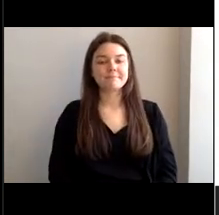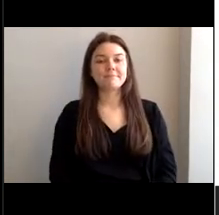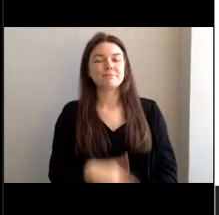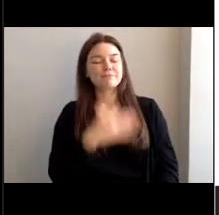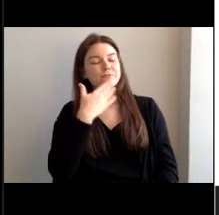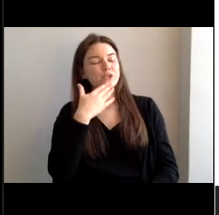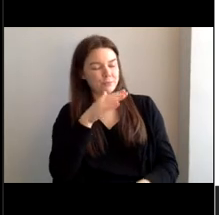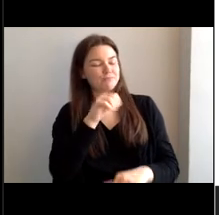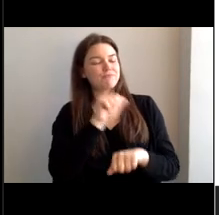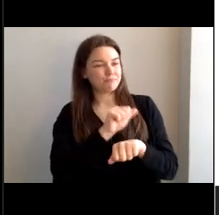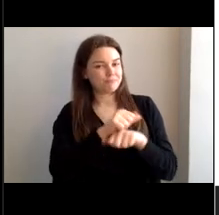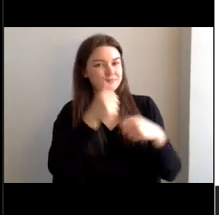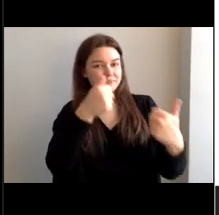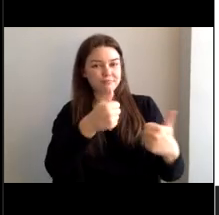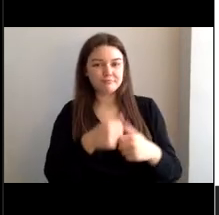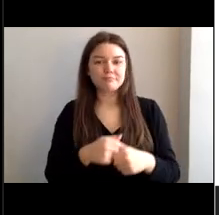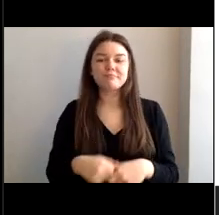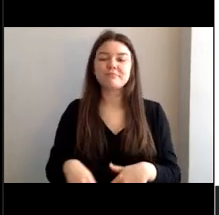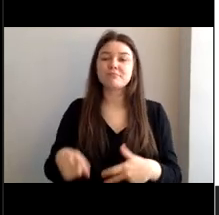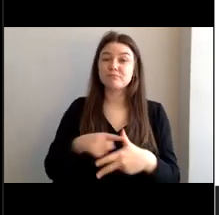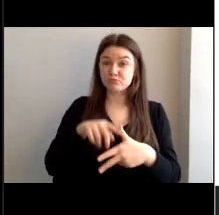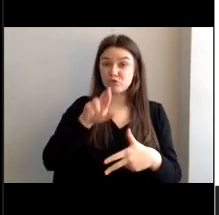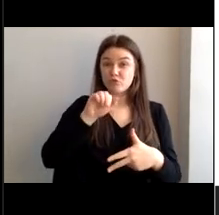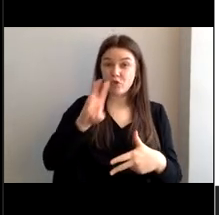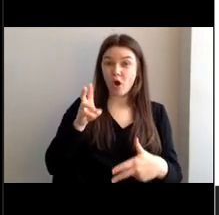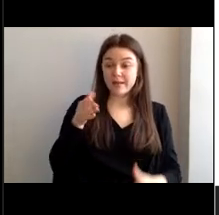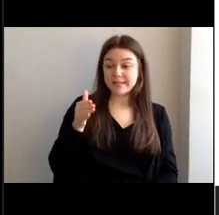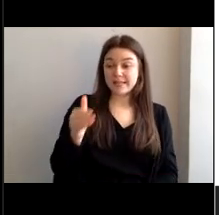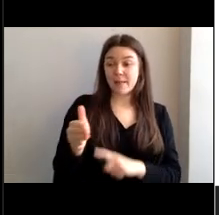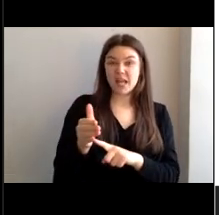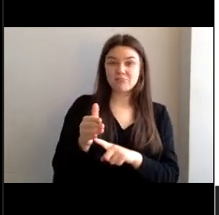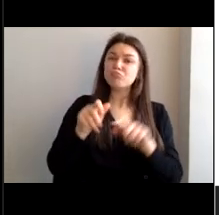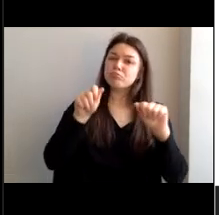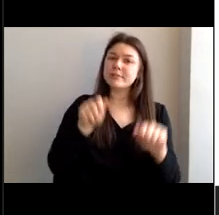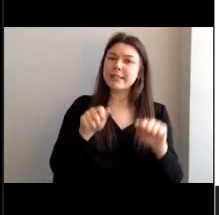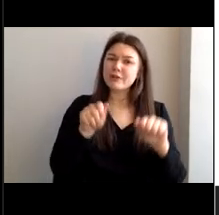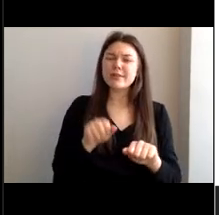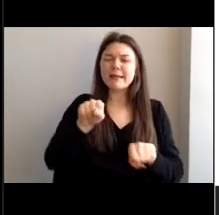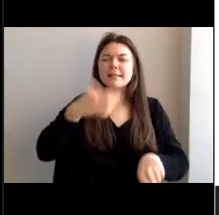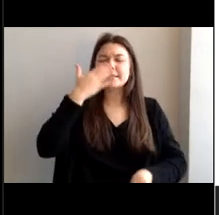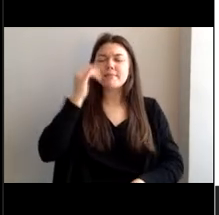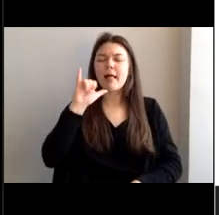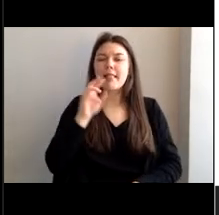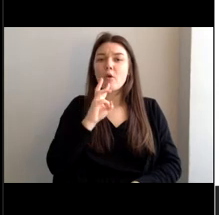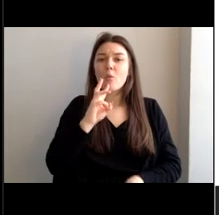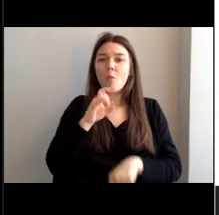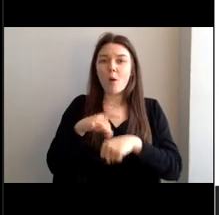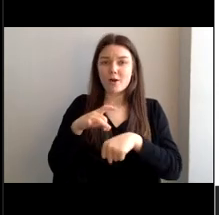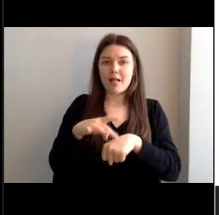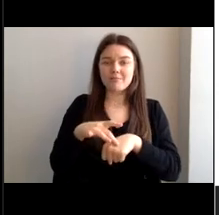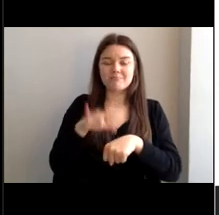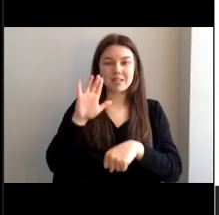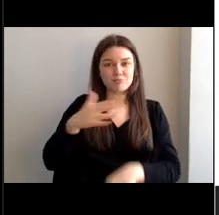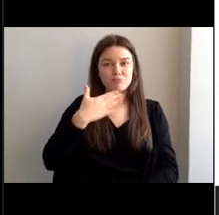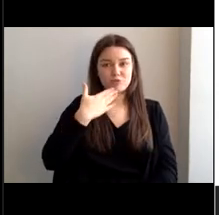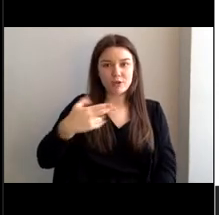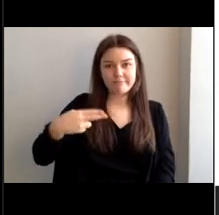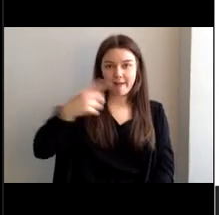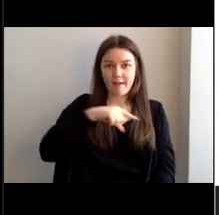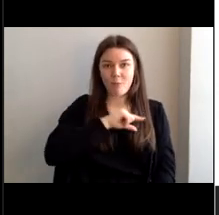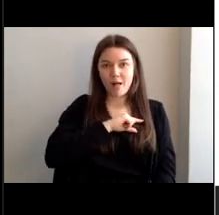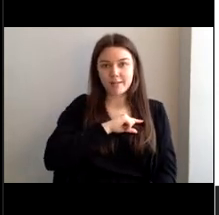Yes, absolutely. Our raw salmon potentially smells like watermelon. That would be high quality, a high quality